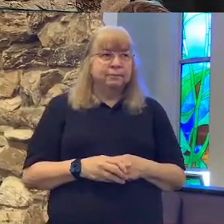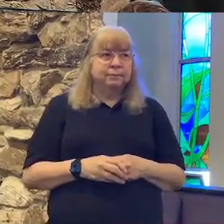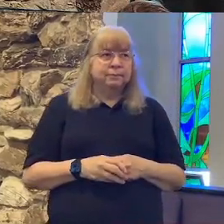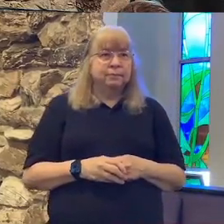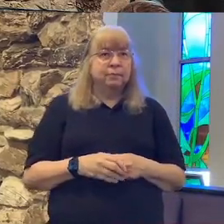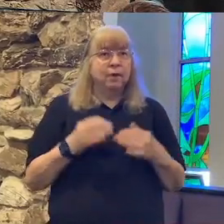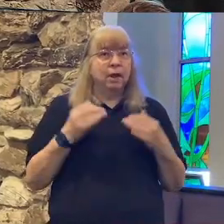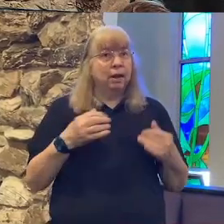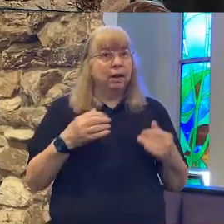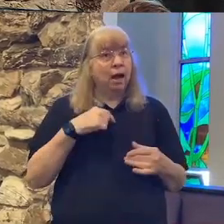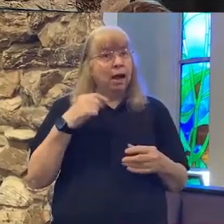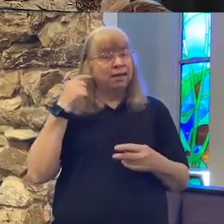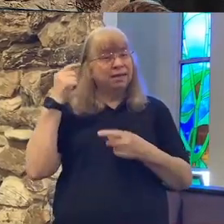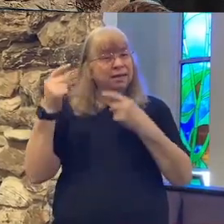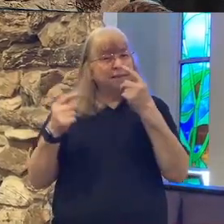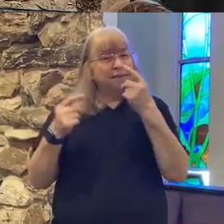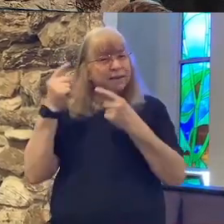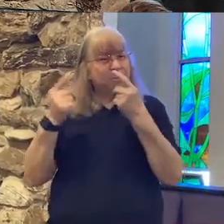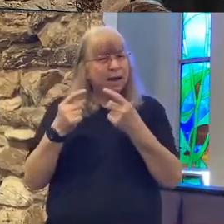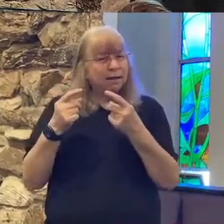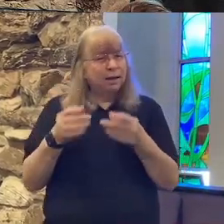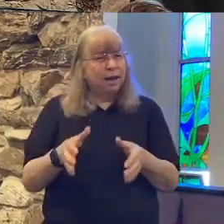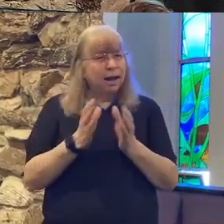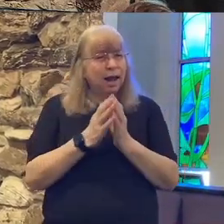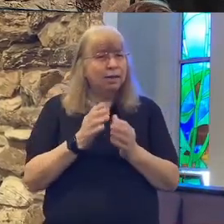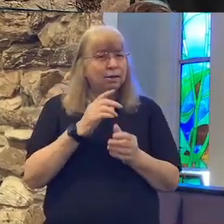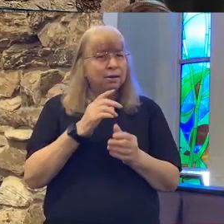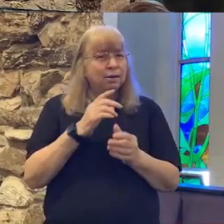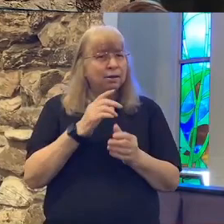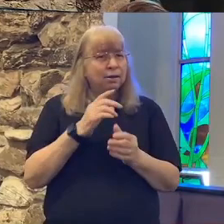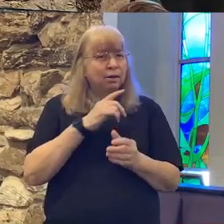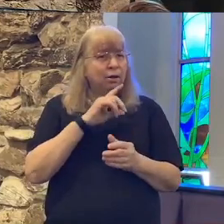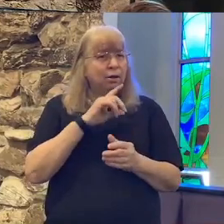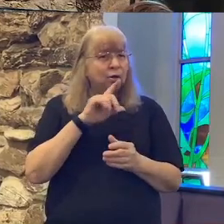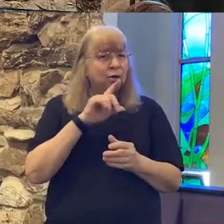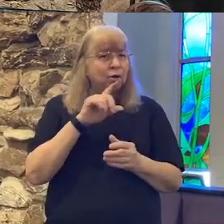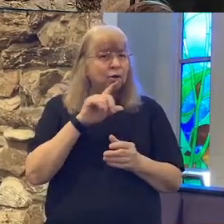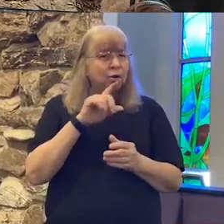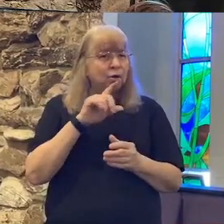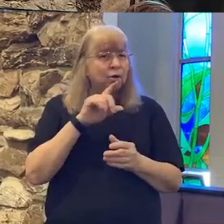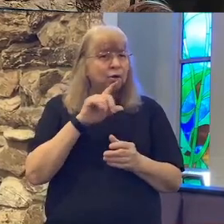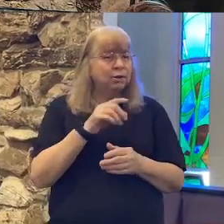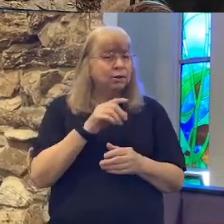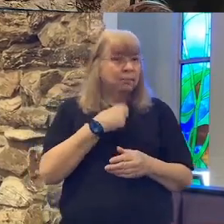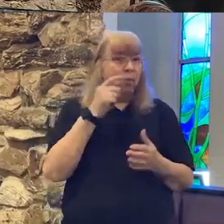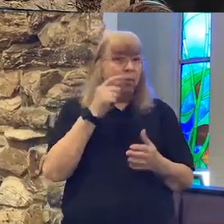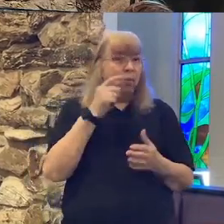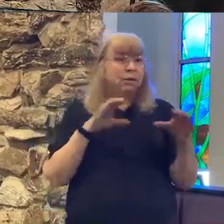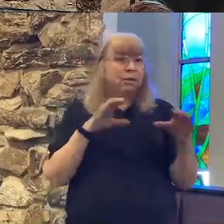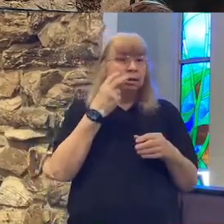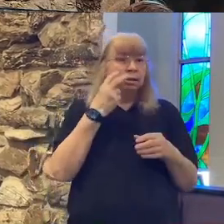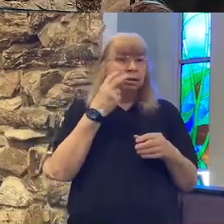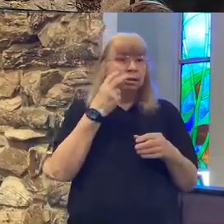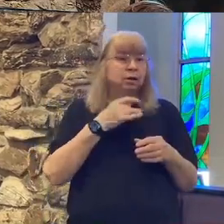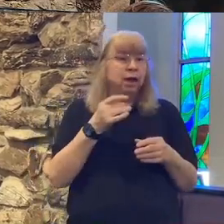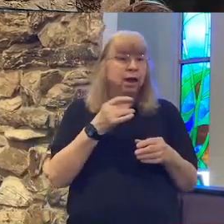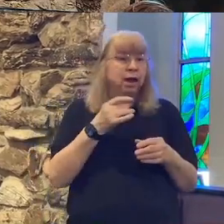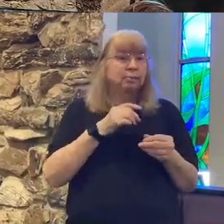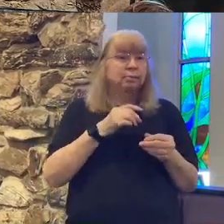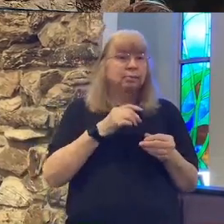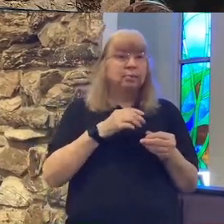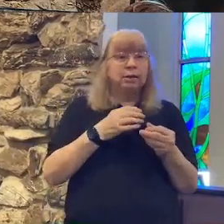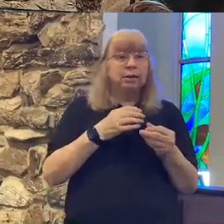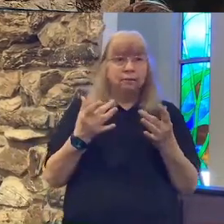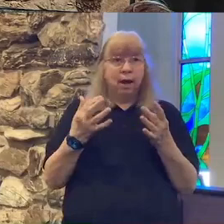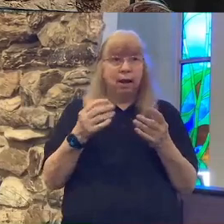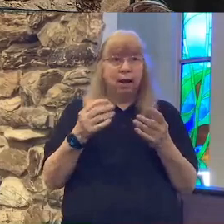Now I think about and ask the question of myself, what does it look like to be fire-filled people?